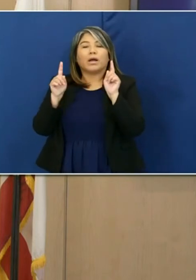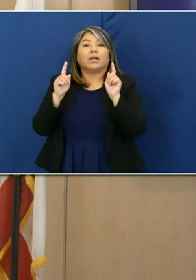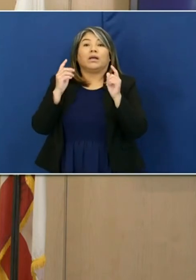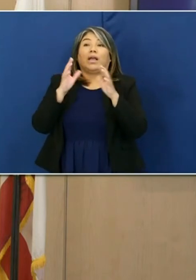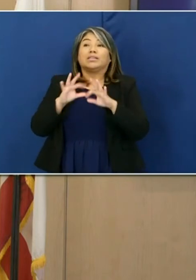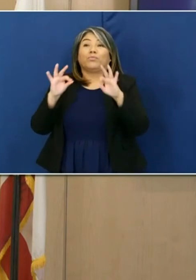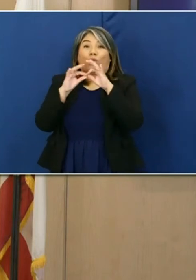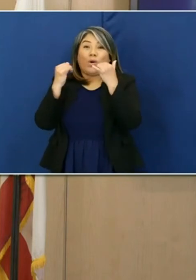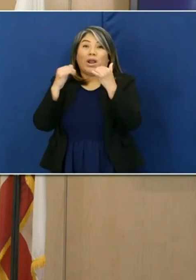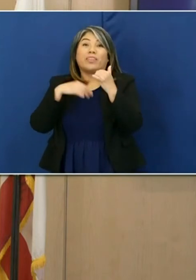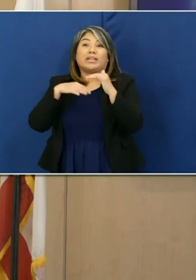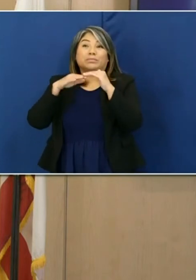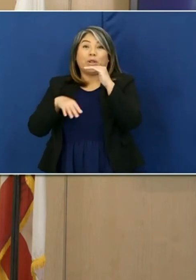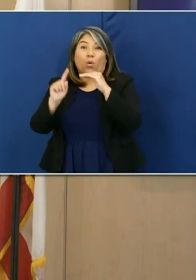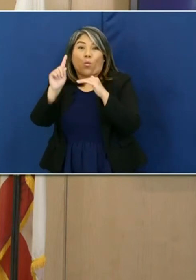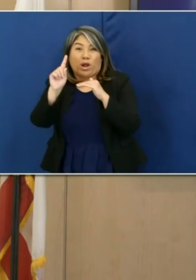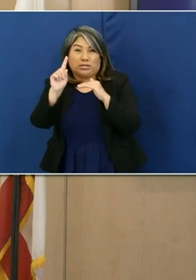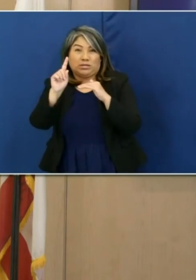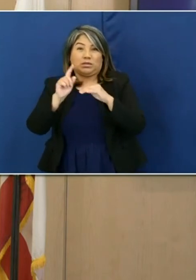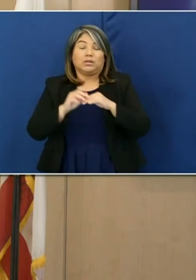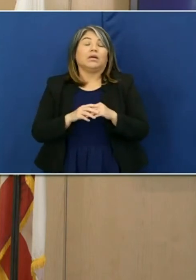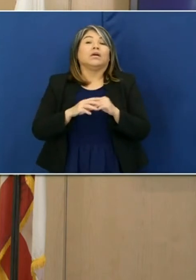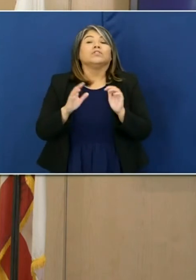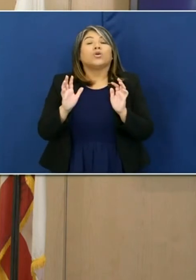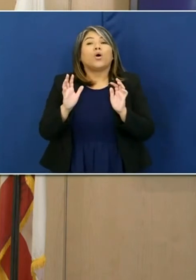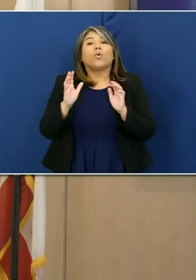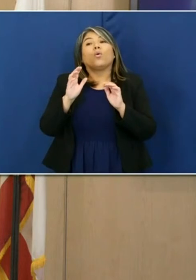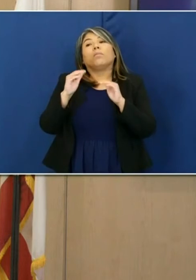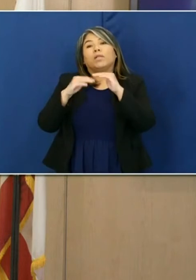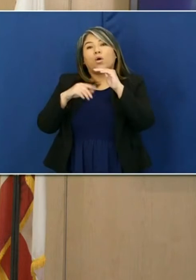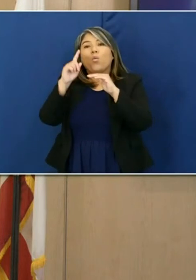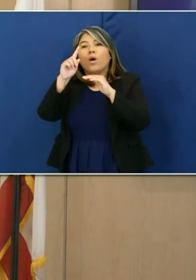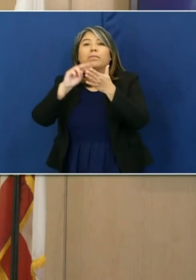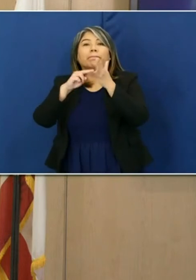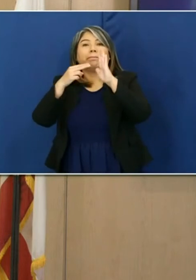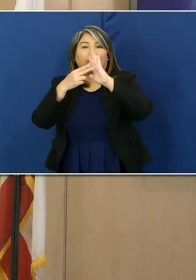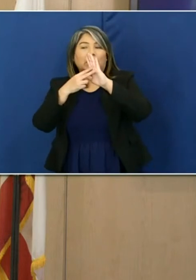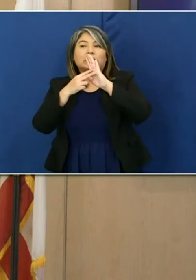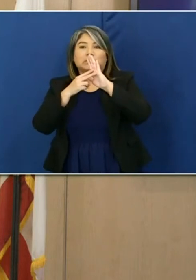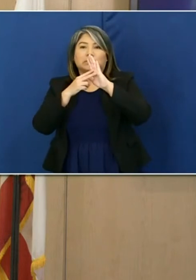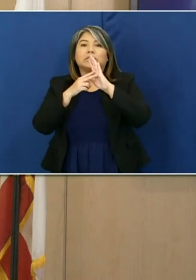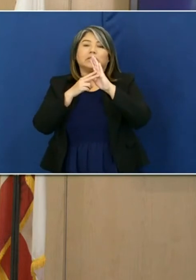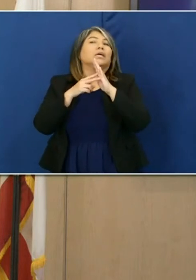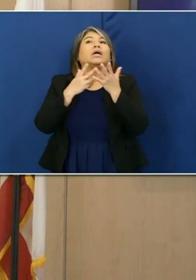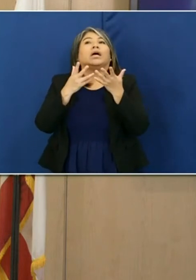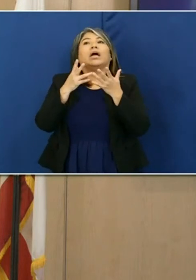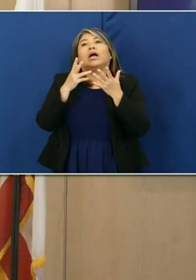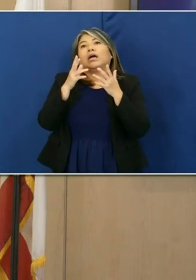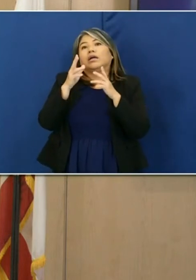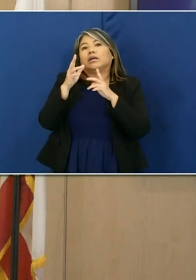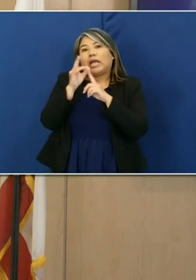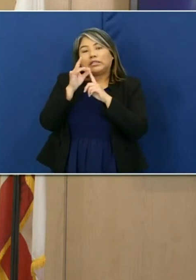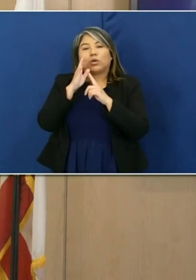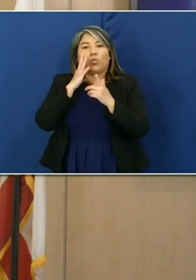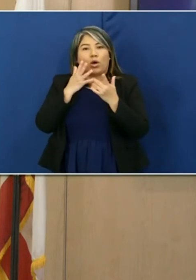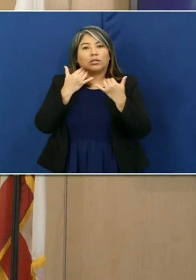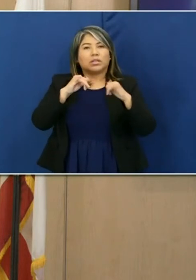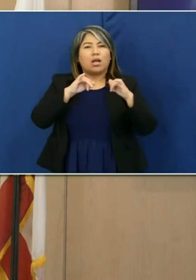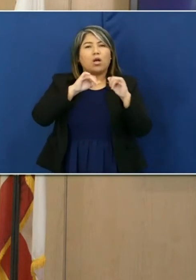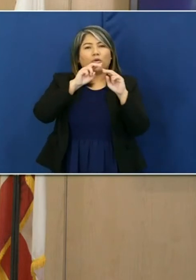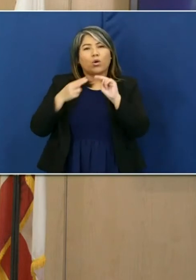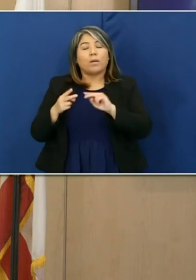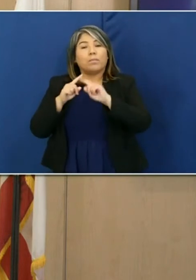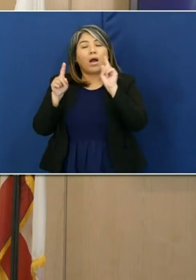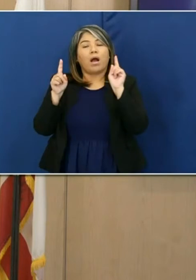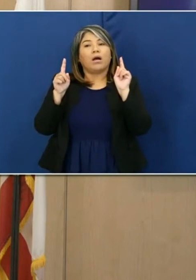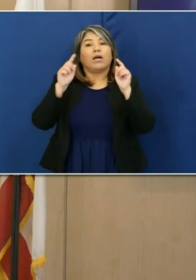1. When we're now talking about, and again, below 1 means that the cases will continue to go down. The problem is that when